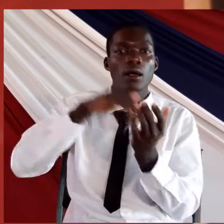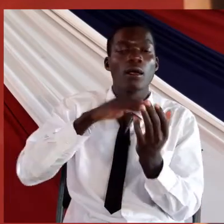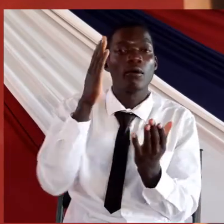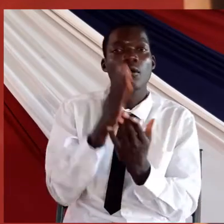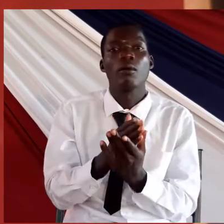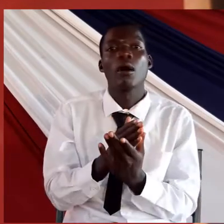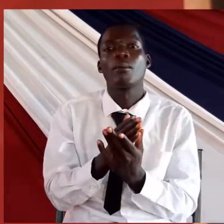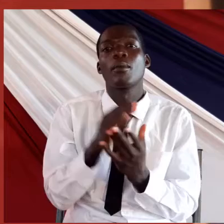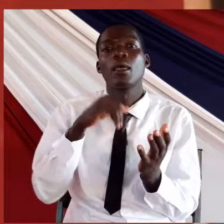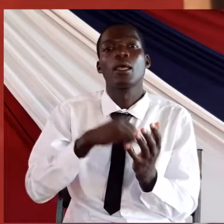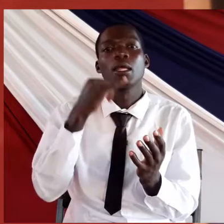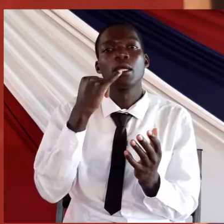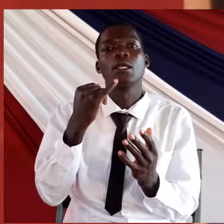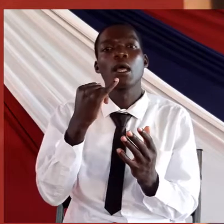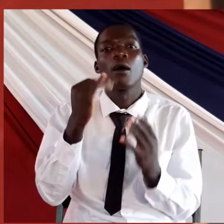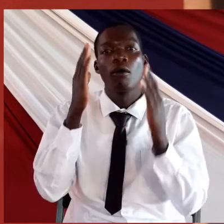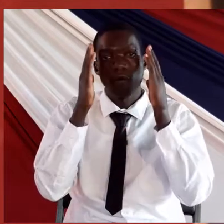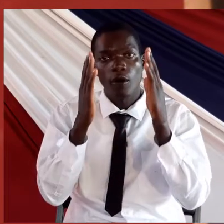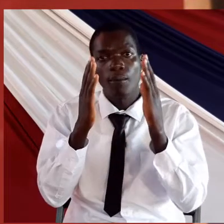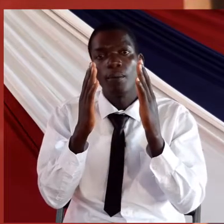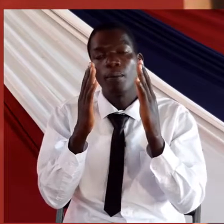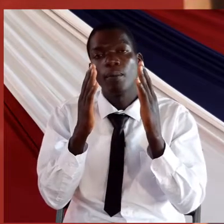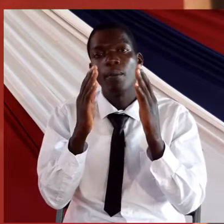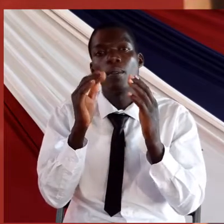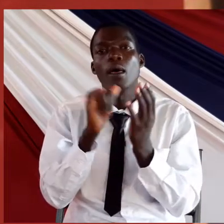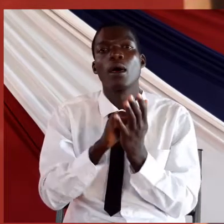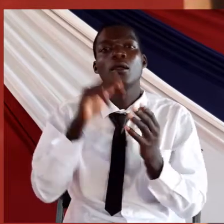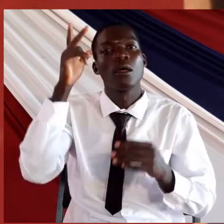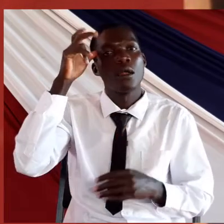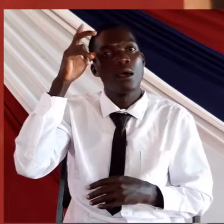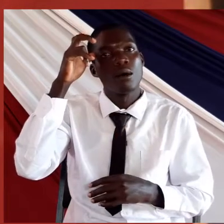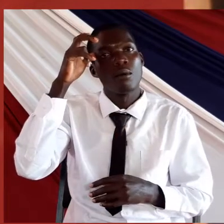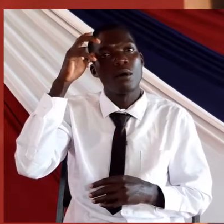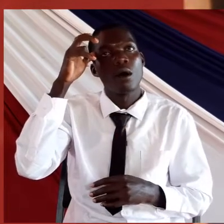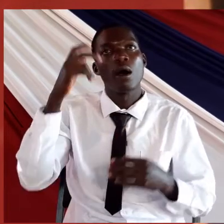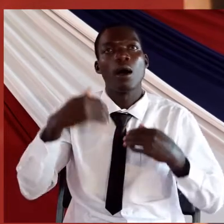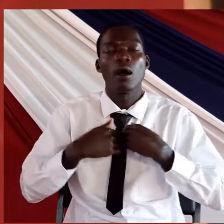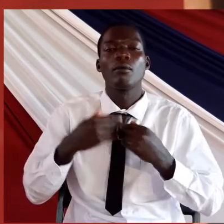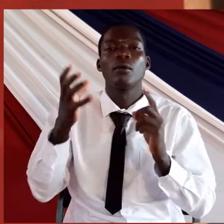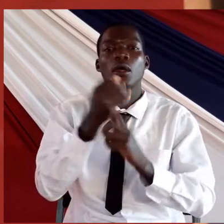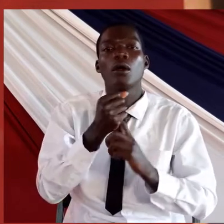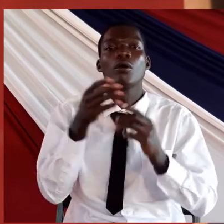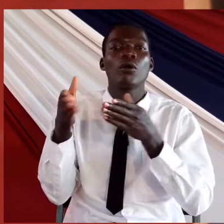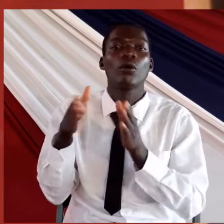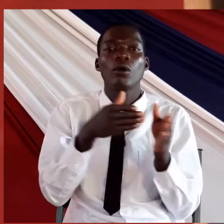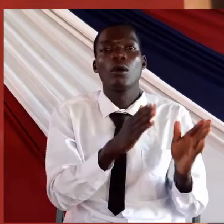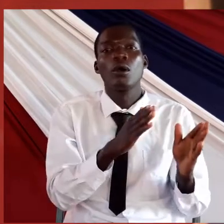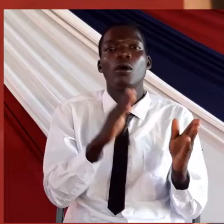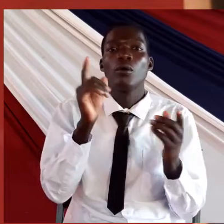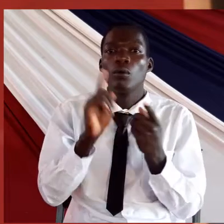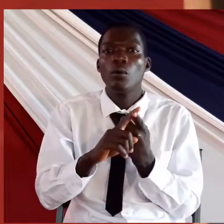confirms, but it is unfortunate that the devil has again taken opportunity, yes,